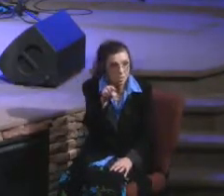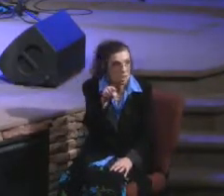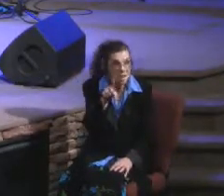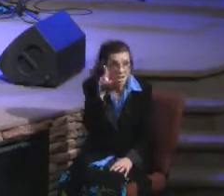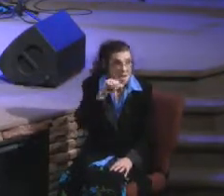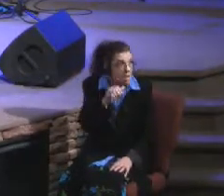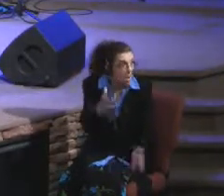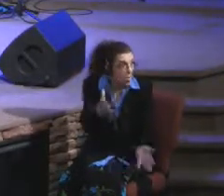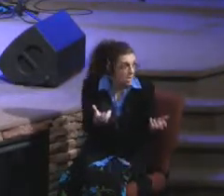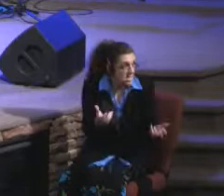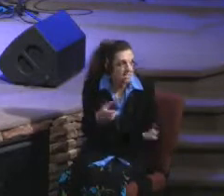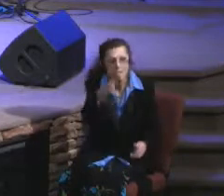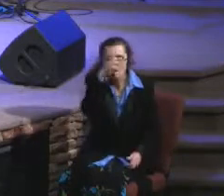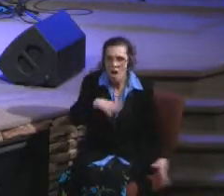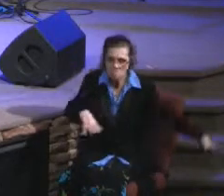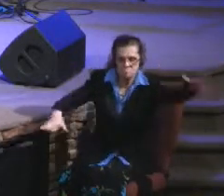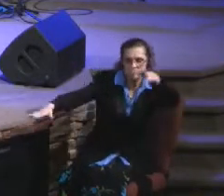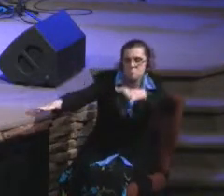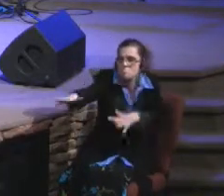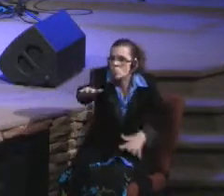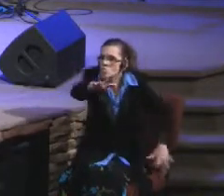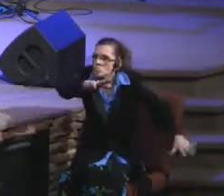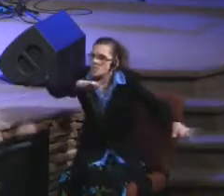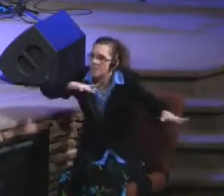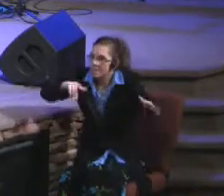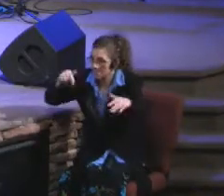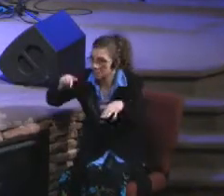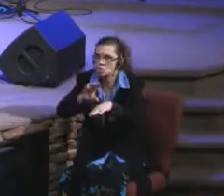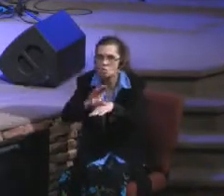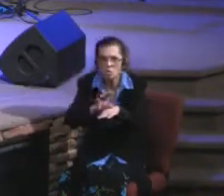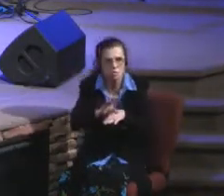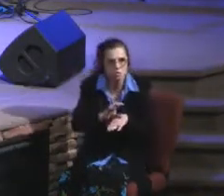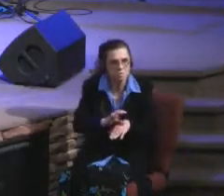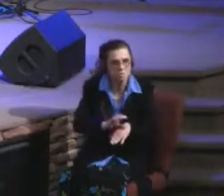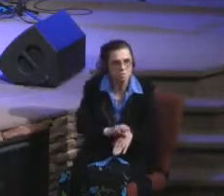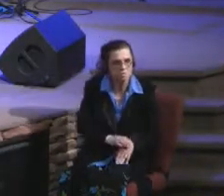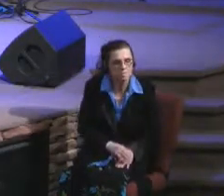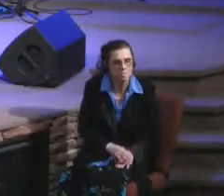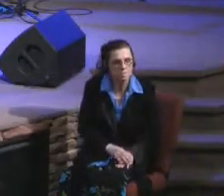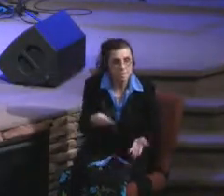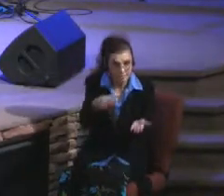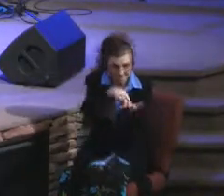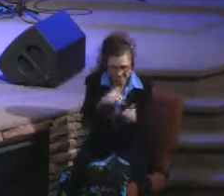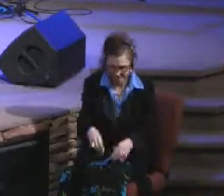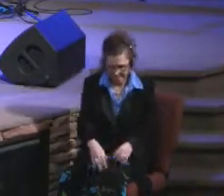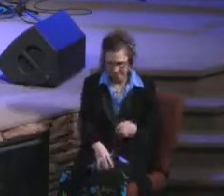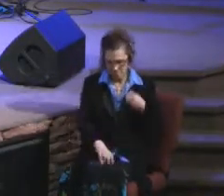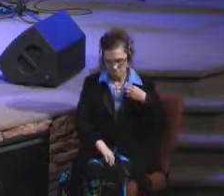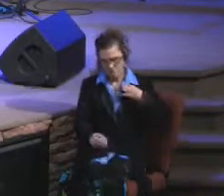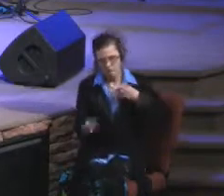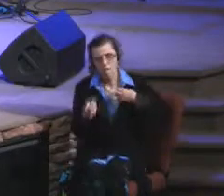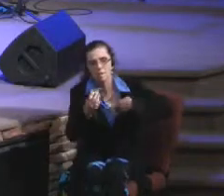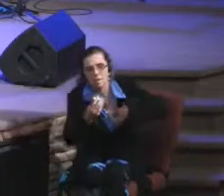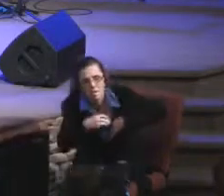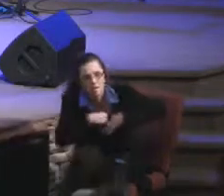move mightily in our midst. Stand to your feet.